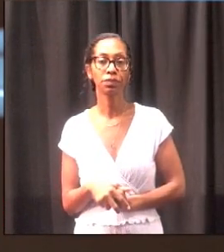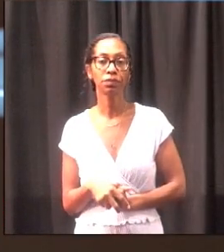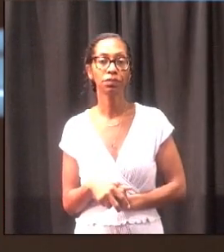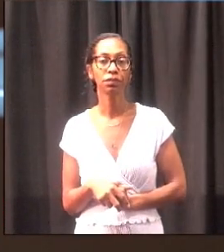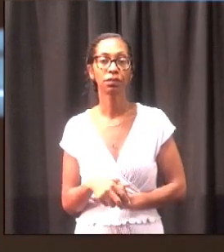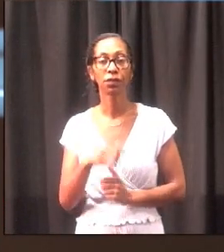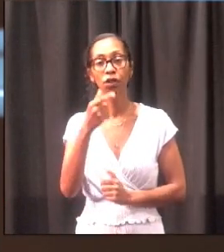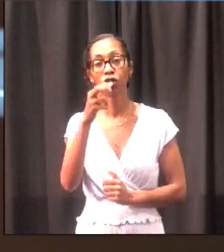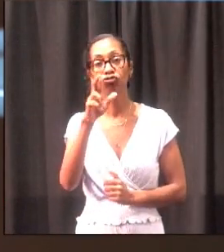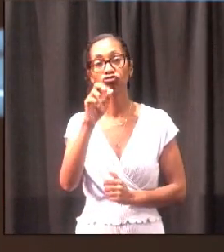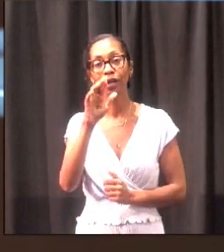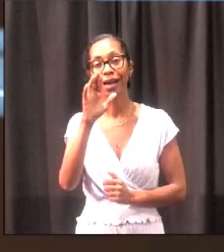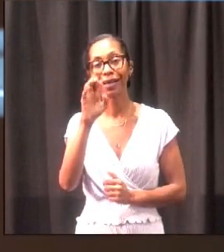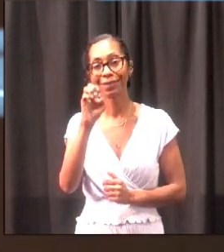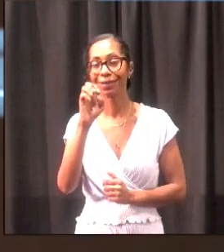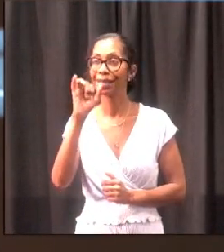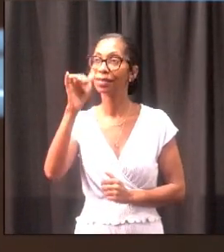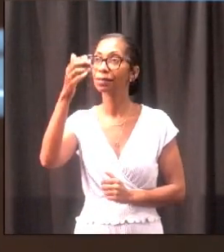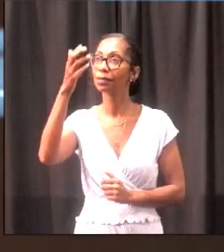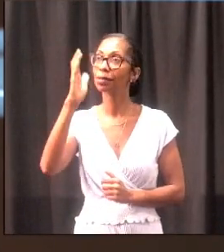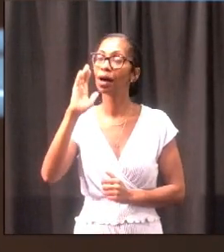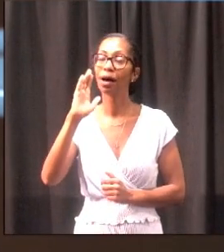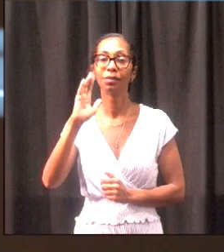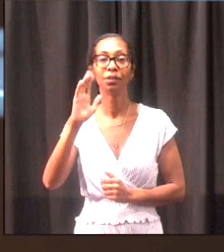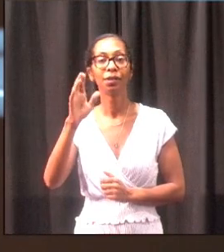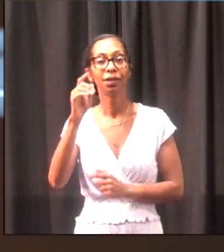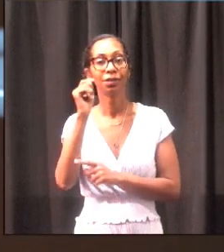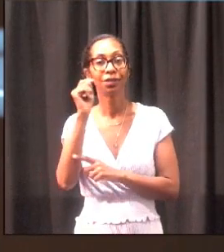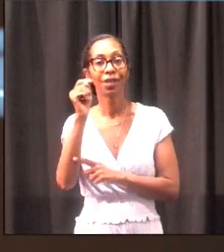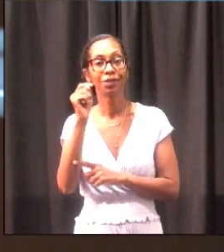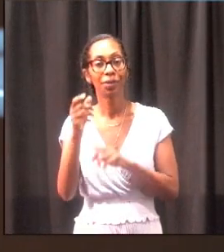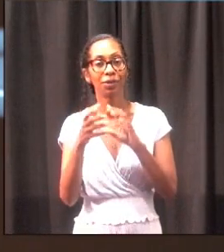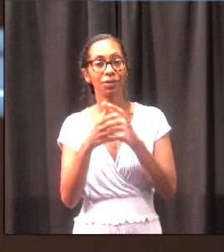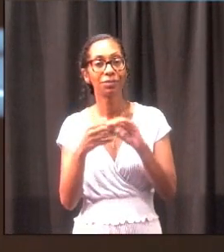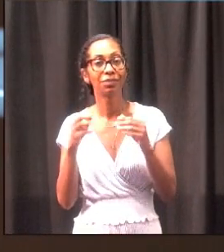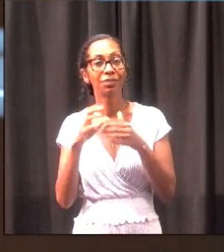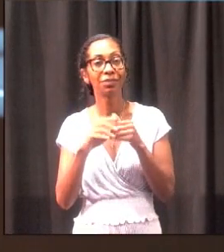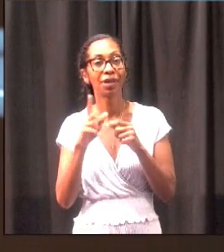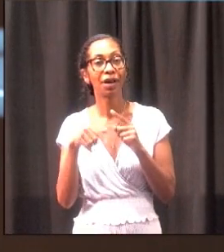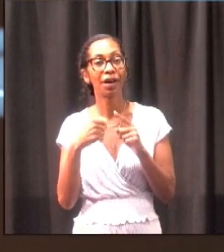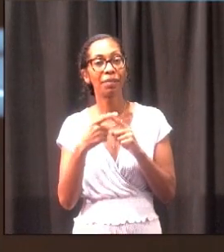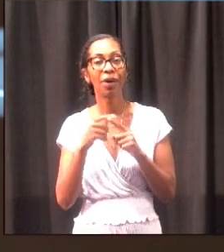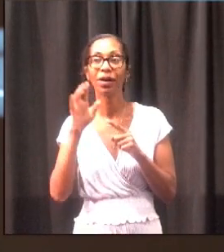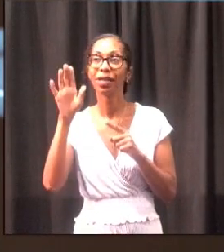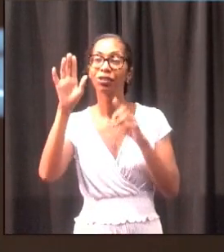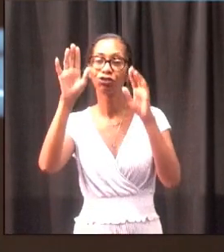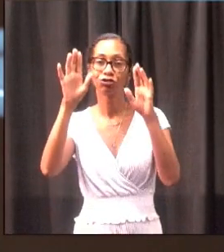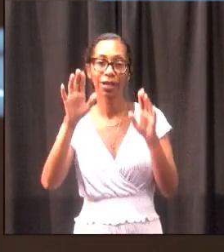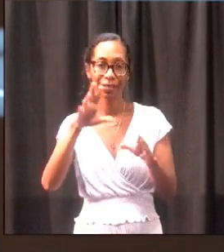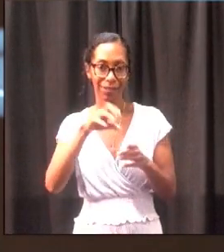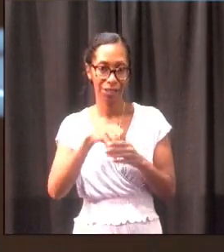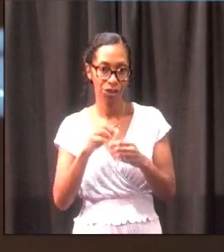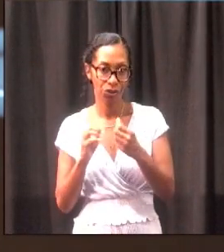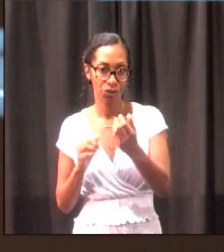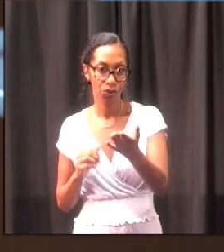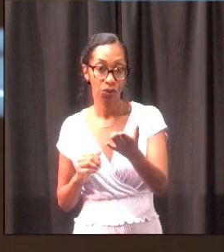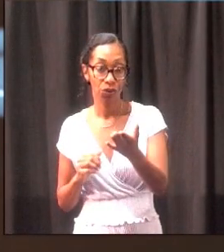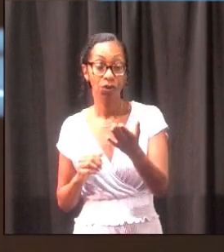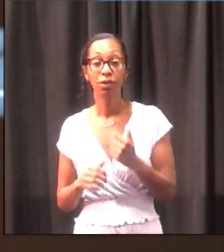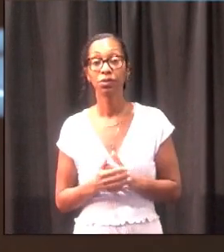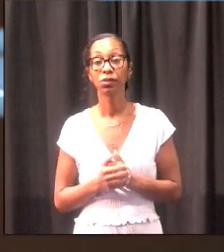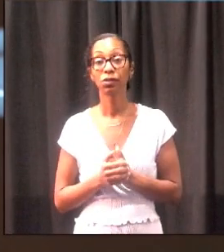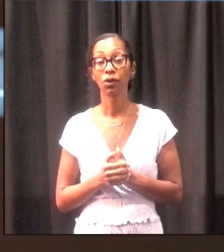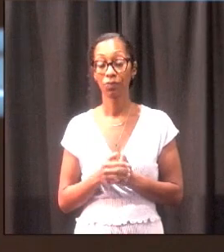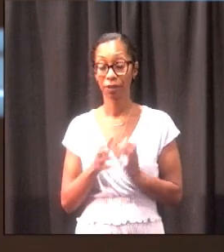Grace is God's testimony of his greatness in you. Paul gave a